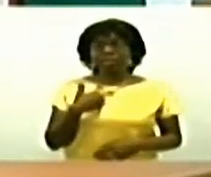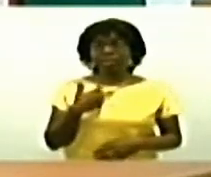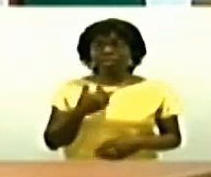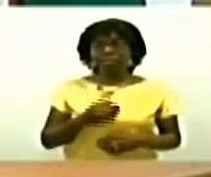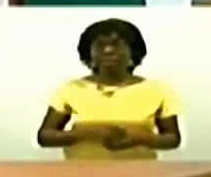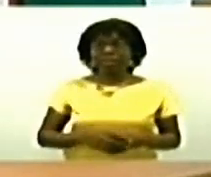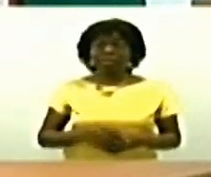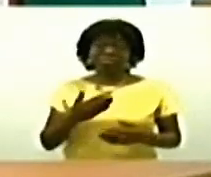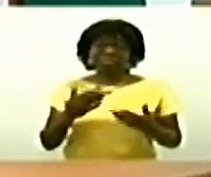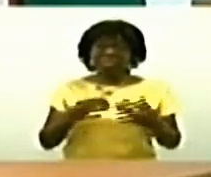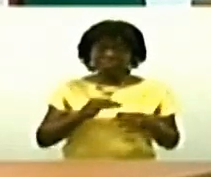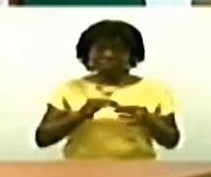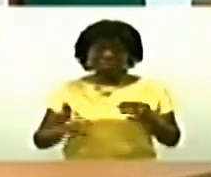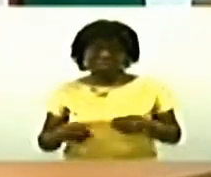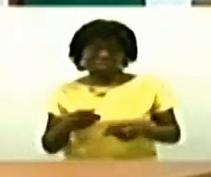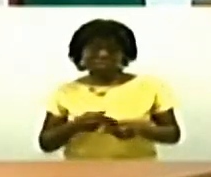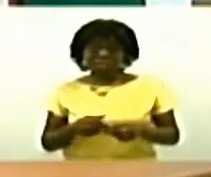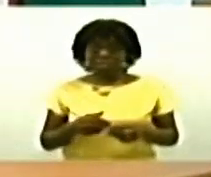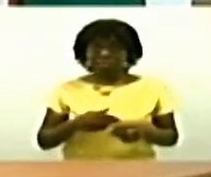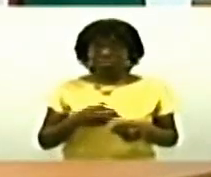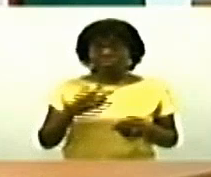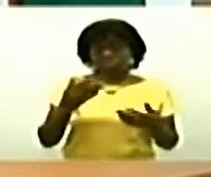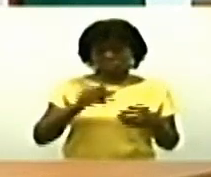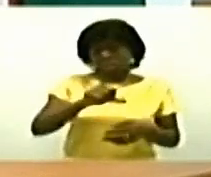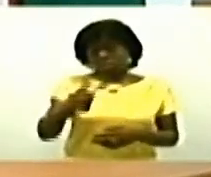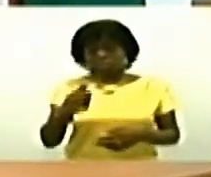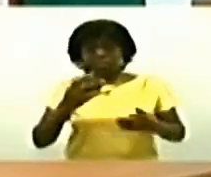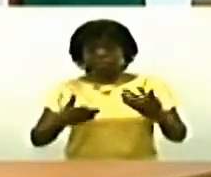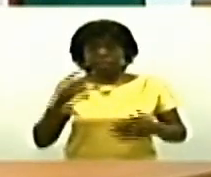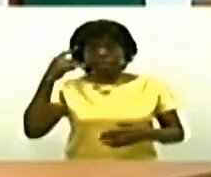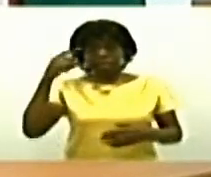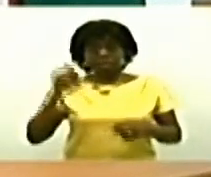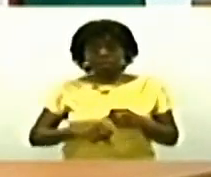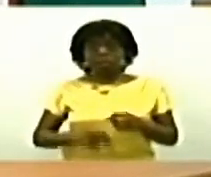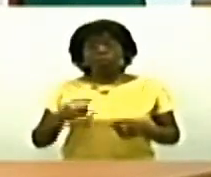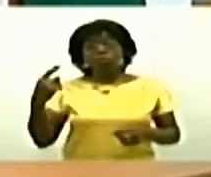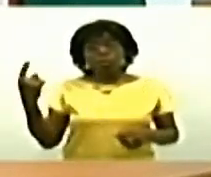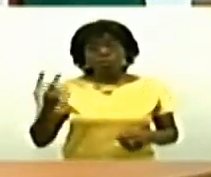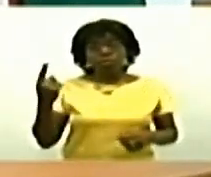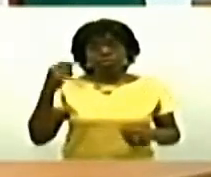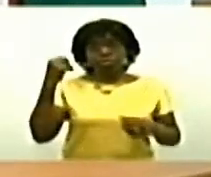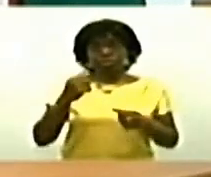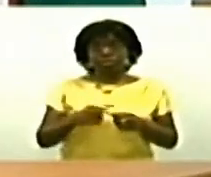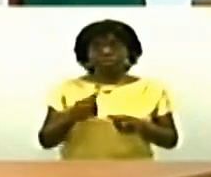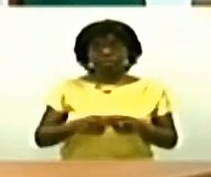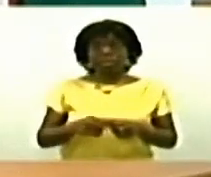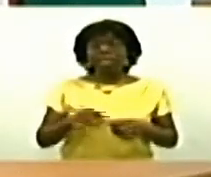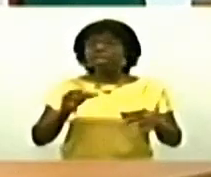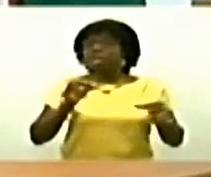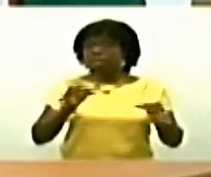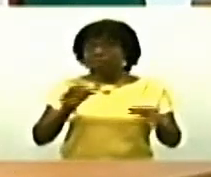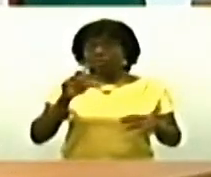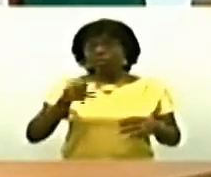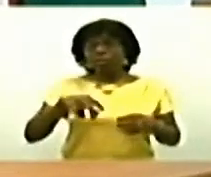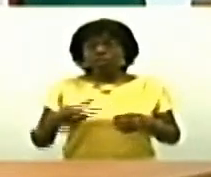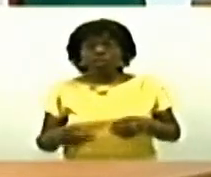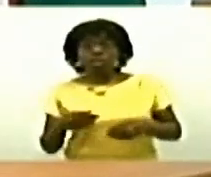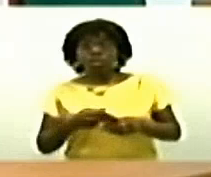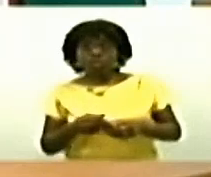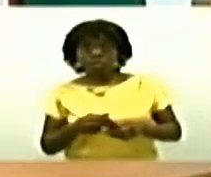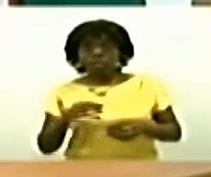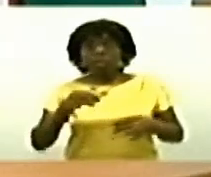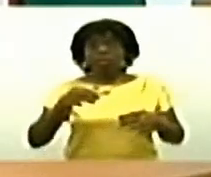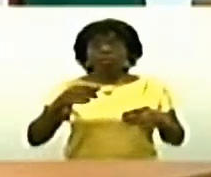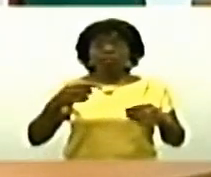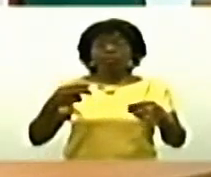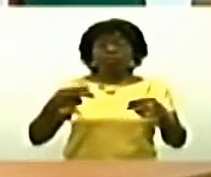fall short, or others may think you fall short, always remember, if you do fall short, you're falling short in